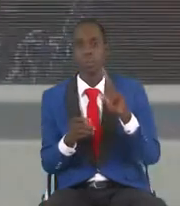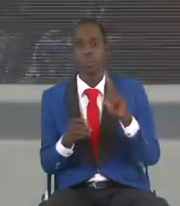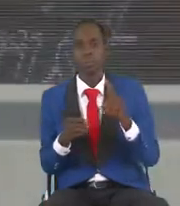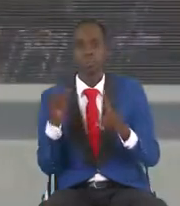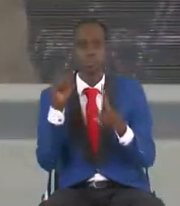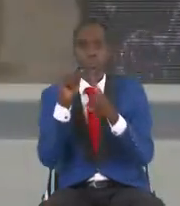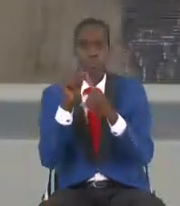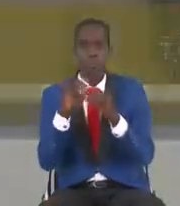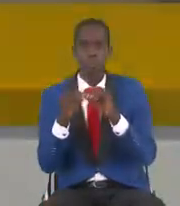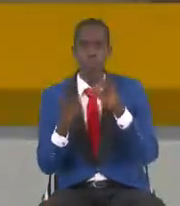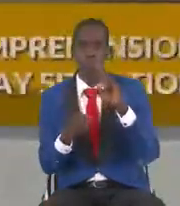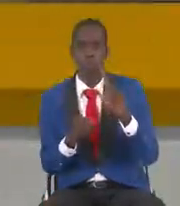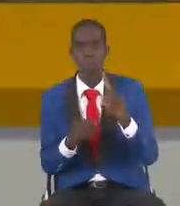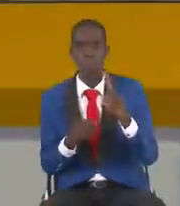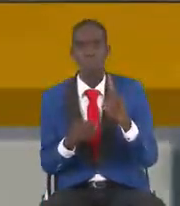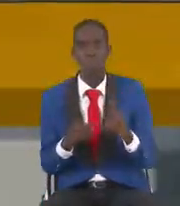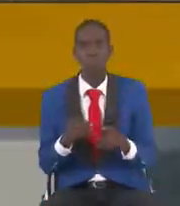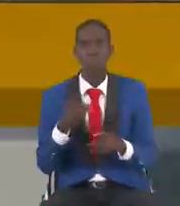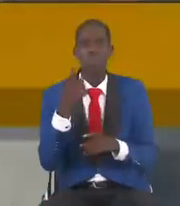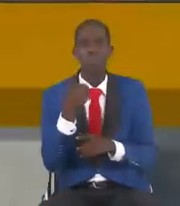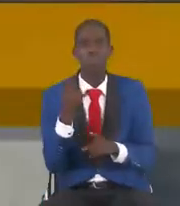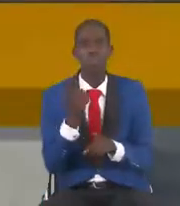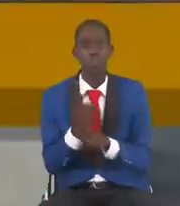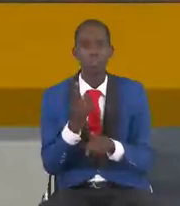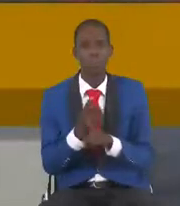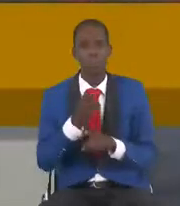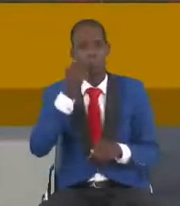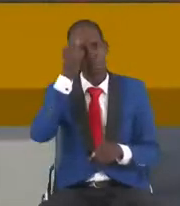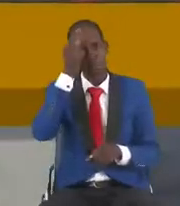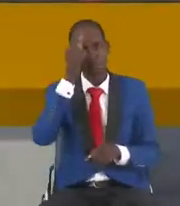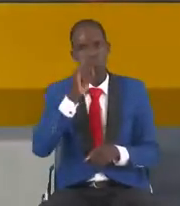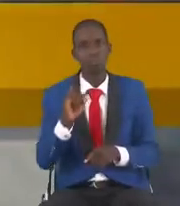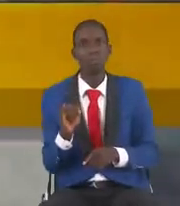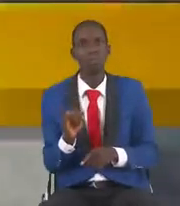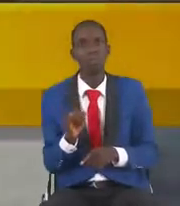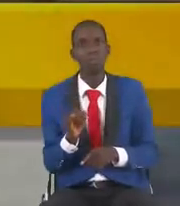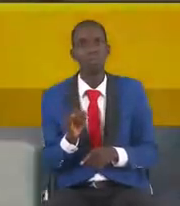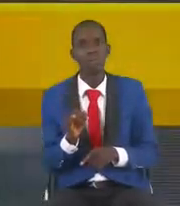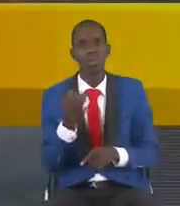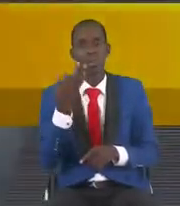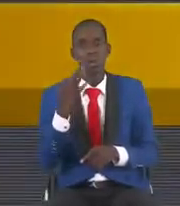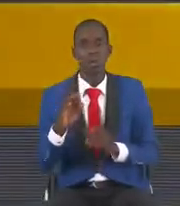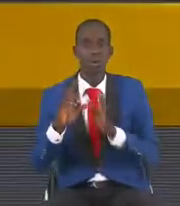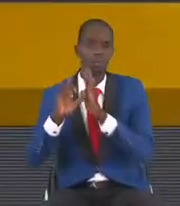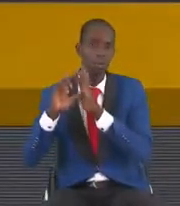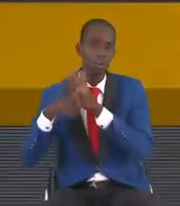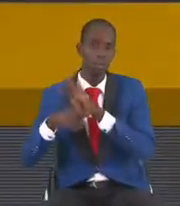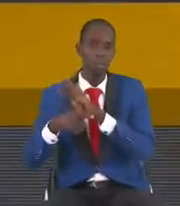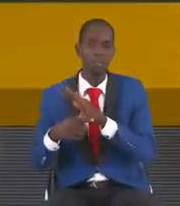one is the proper comprehension of the latter